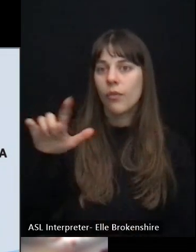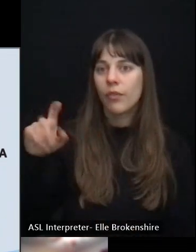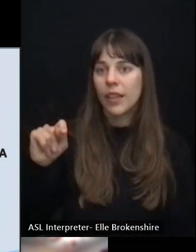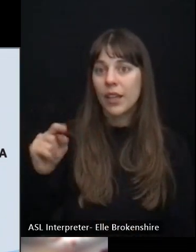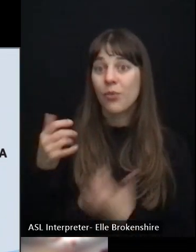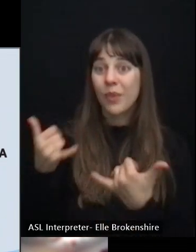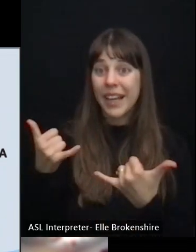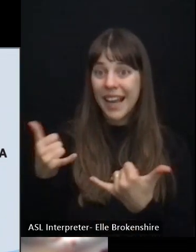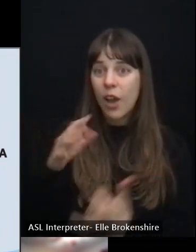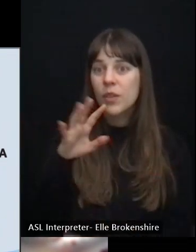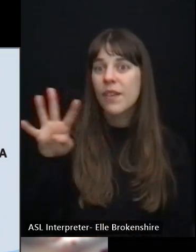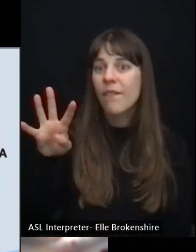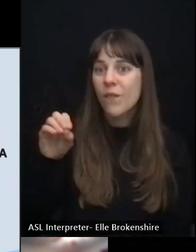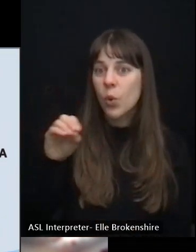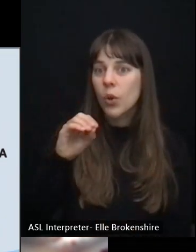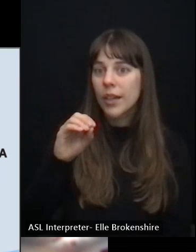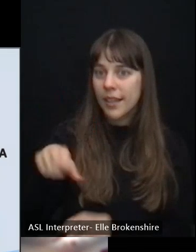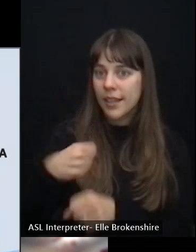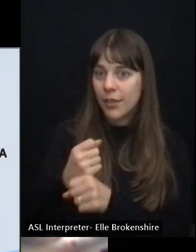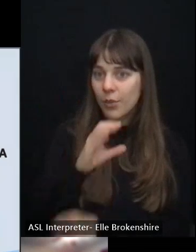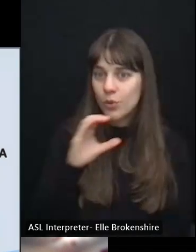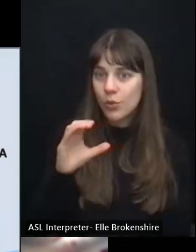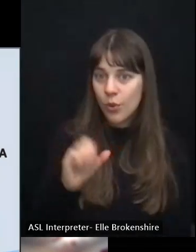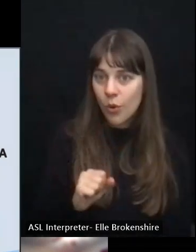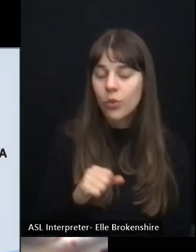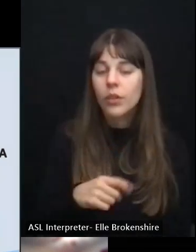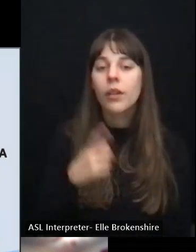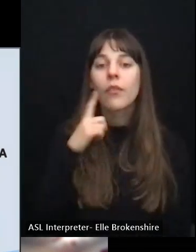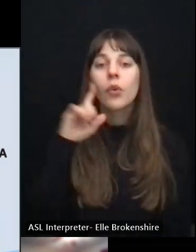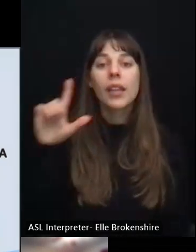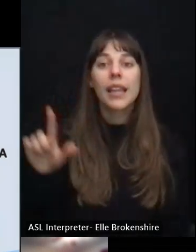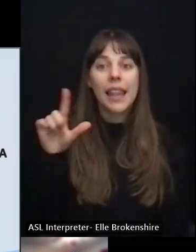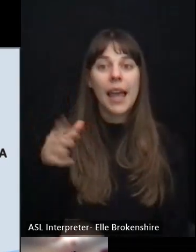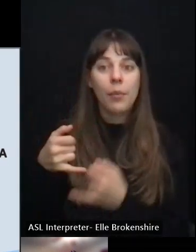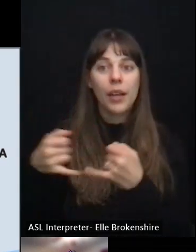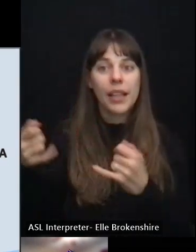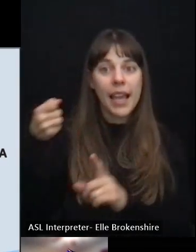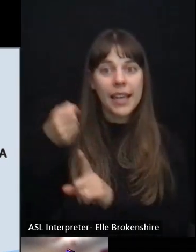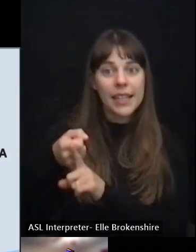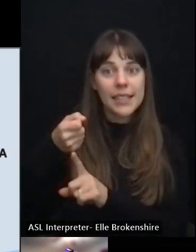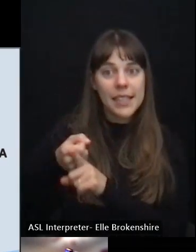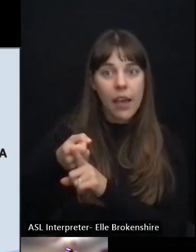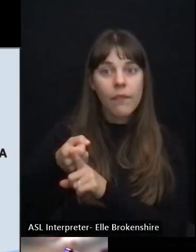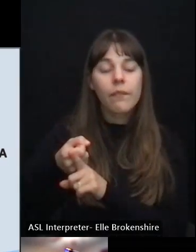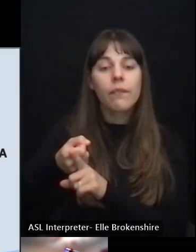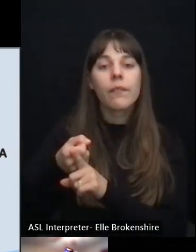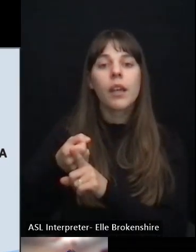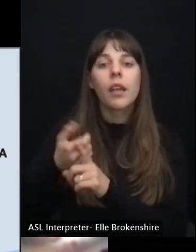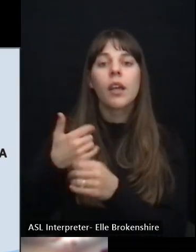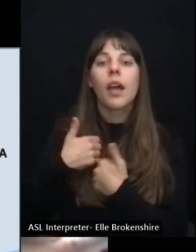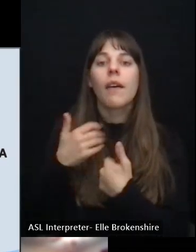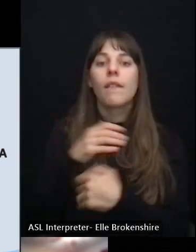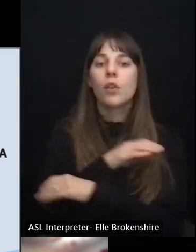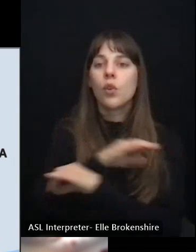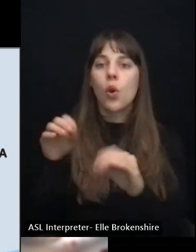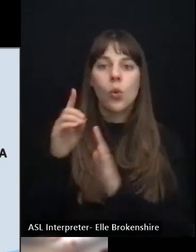old. With regard to the actual library line itself, we don't have any designs in